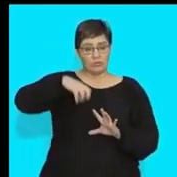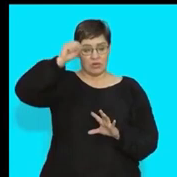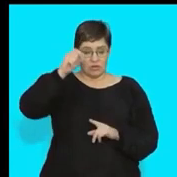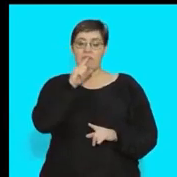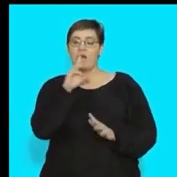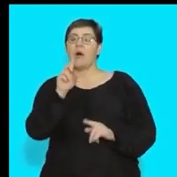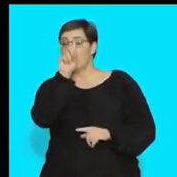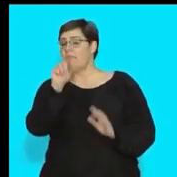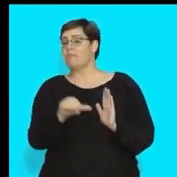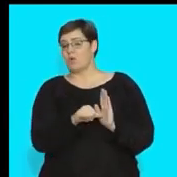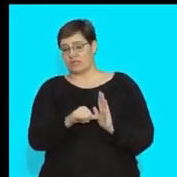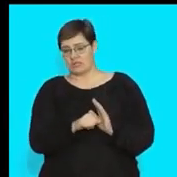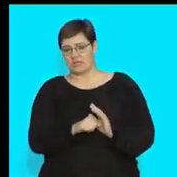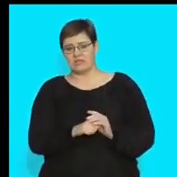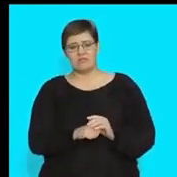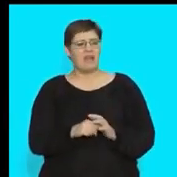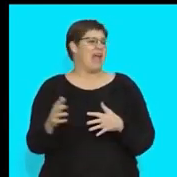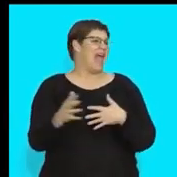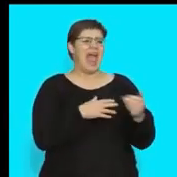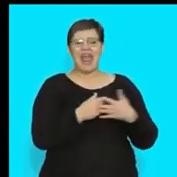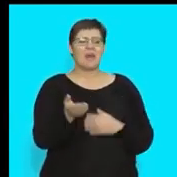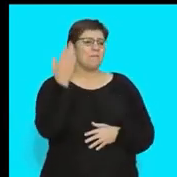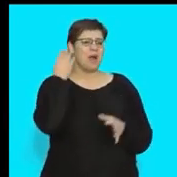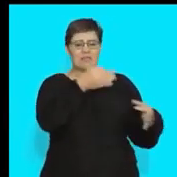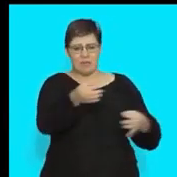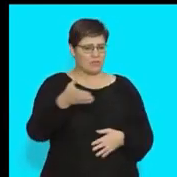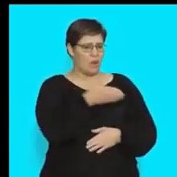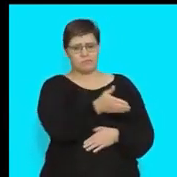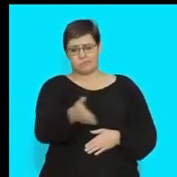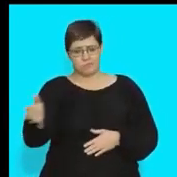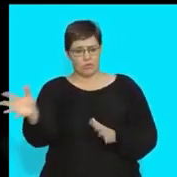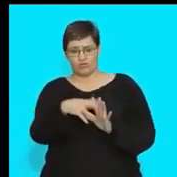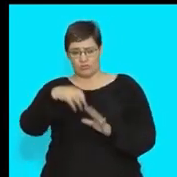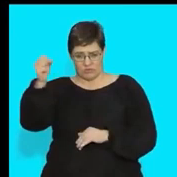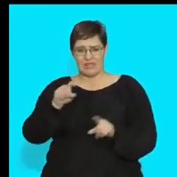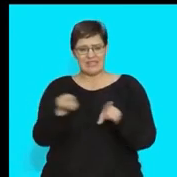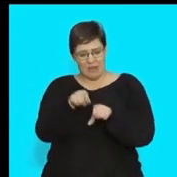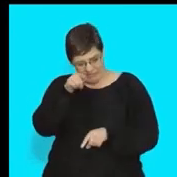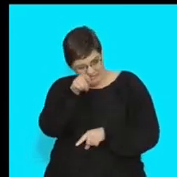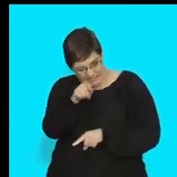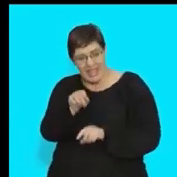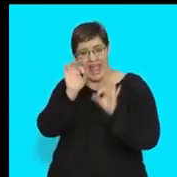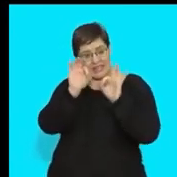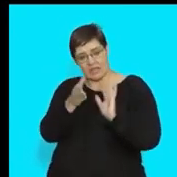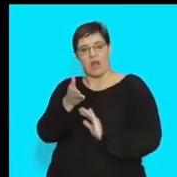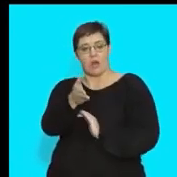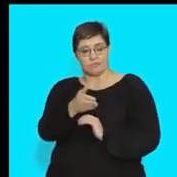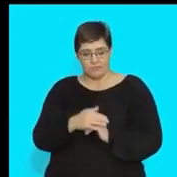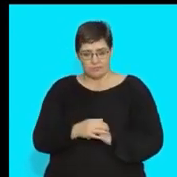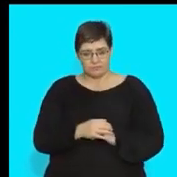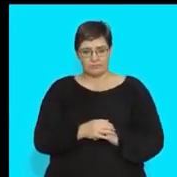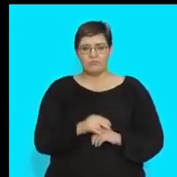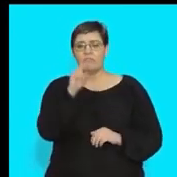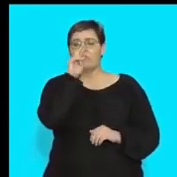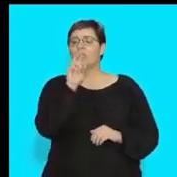important question. It's in nearly any one of your past papers, even this exact diagram. So what you're basically